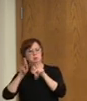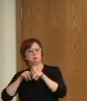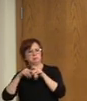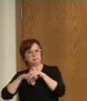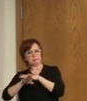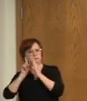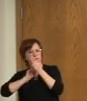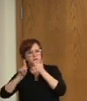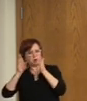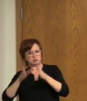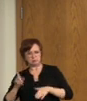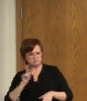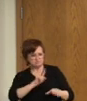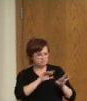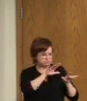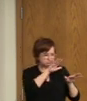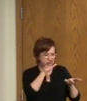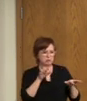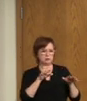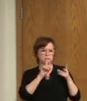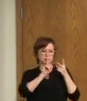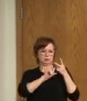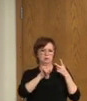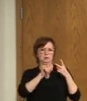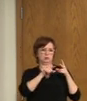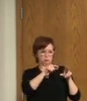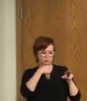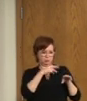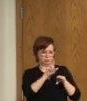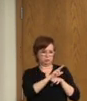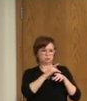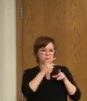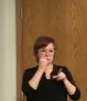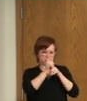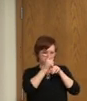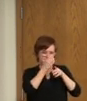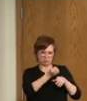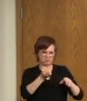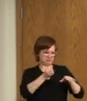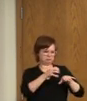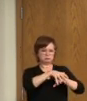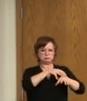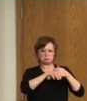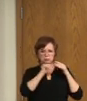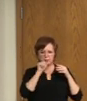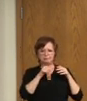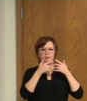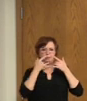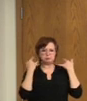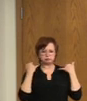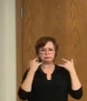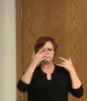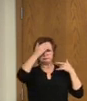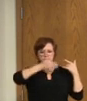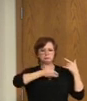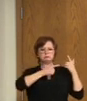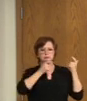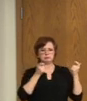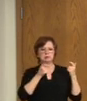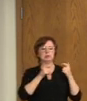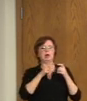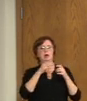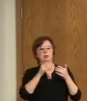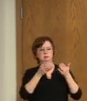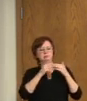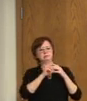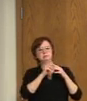that PPE is being properly worn and surface cleaning is done. All those things that we do everywhere else, but it is a little more challenging, as the minister's